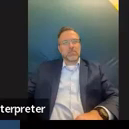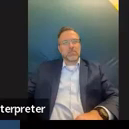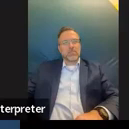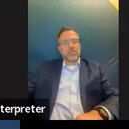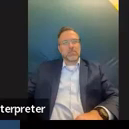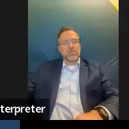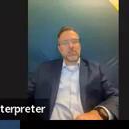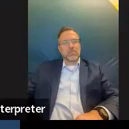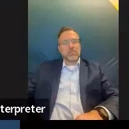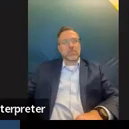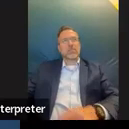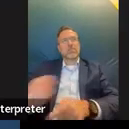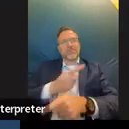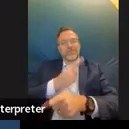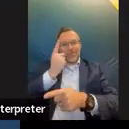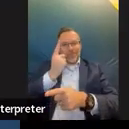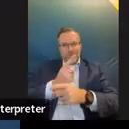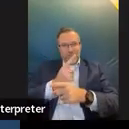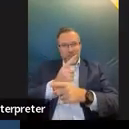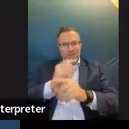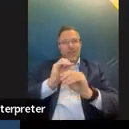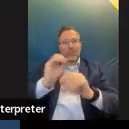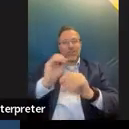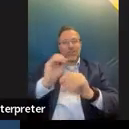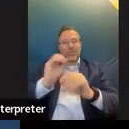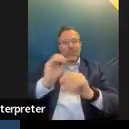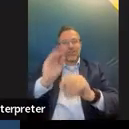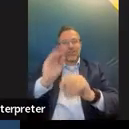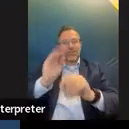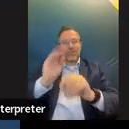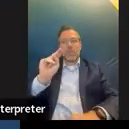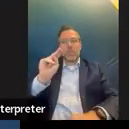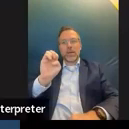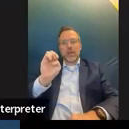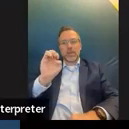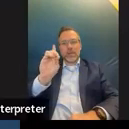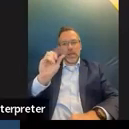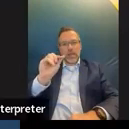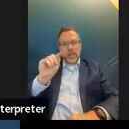Yep, no baseline data in that first one. You got it.